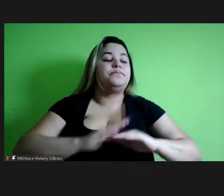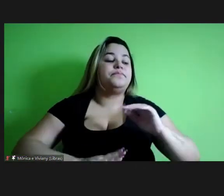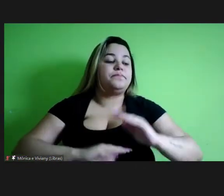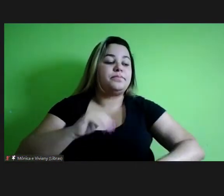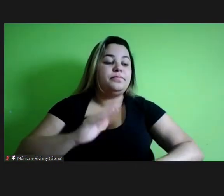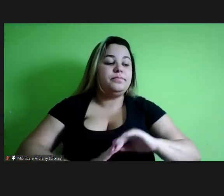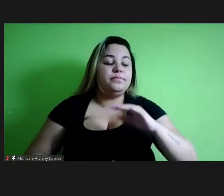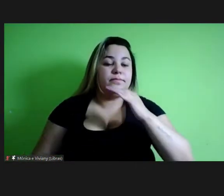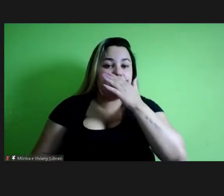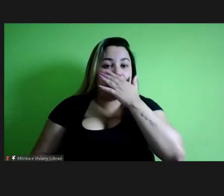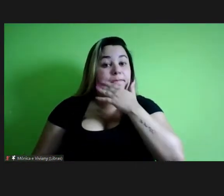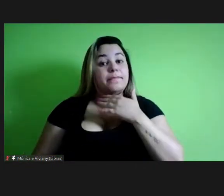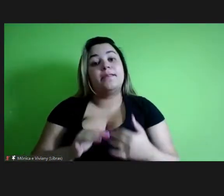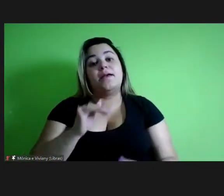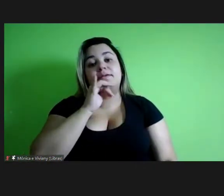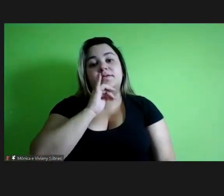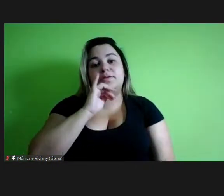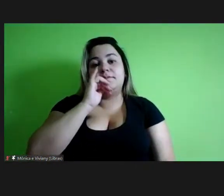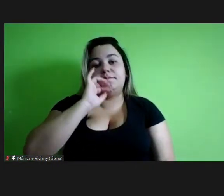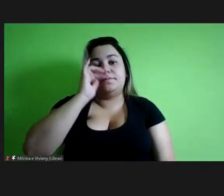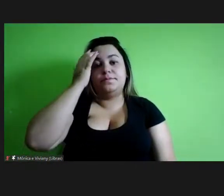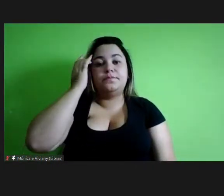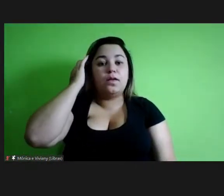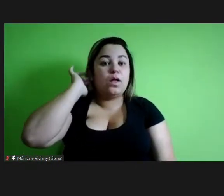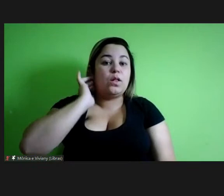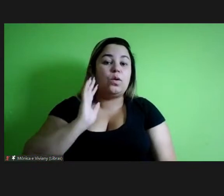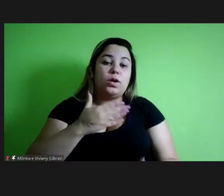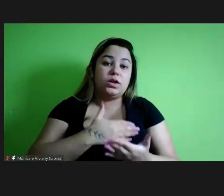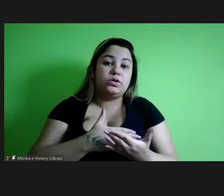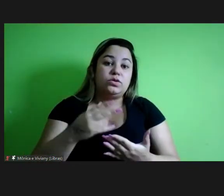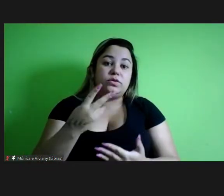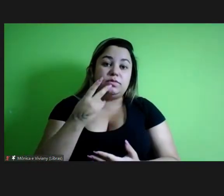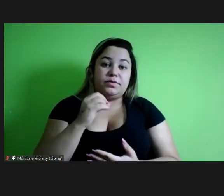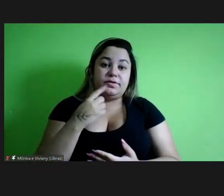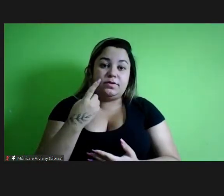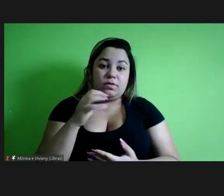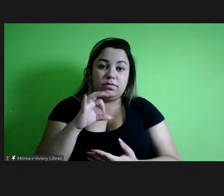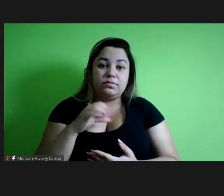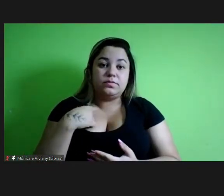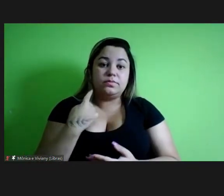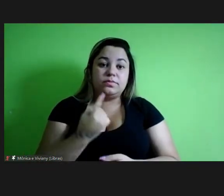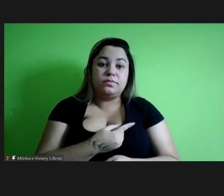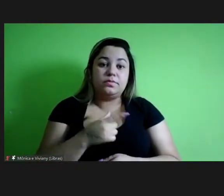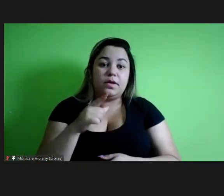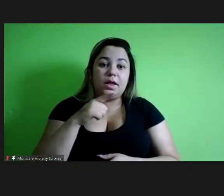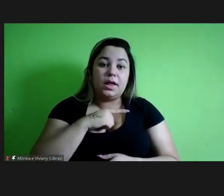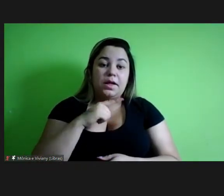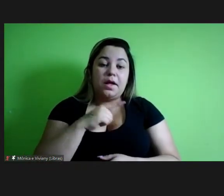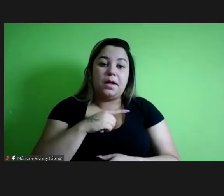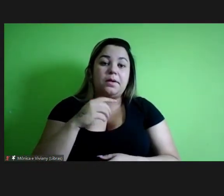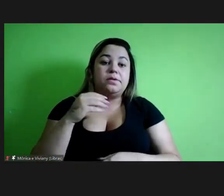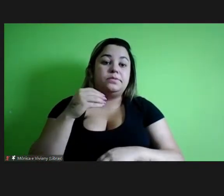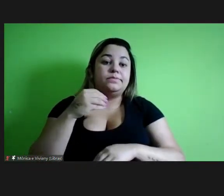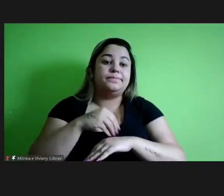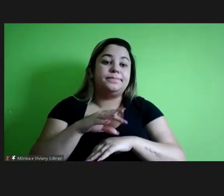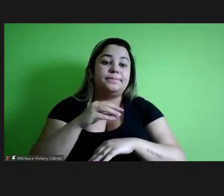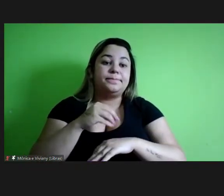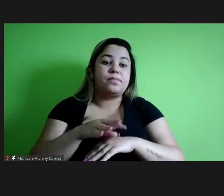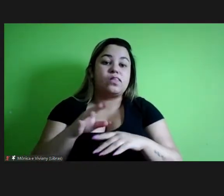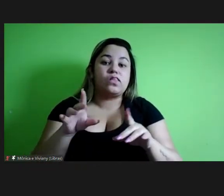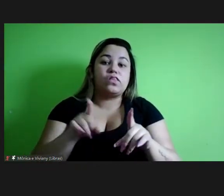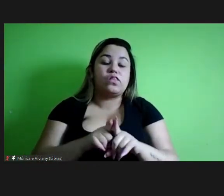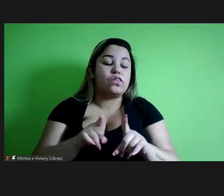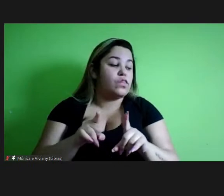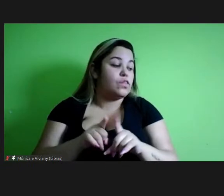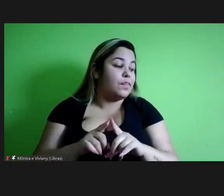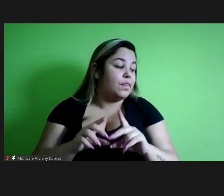our practice on a different paradigm. For example, at the beginning of 2019, we had the publication of the